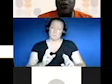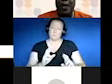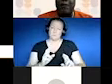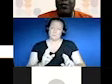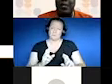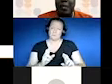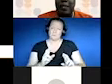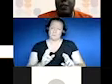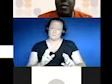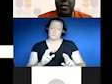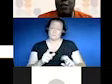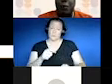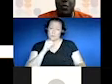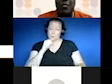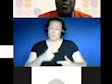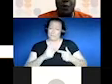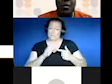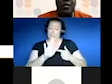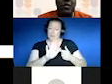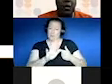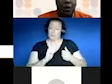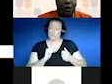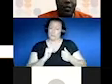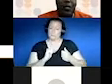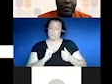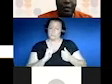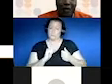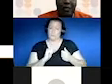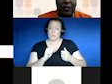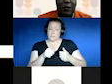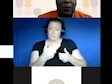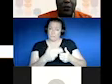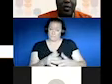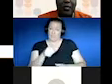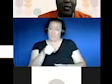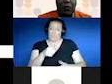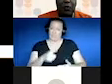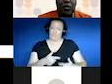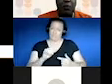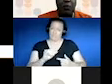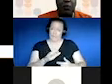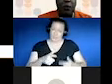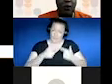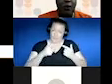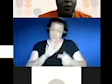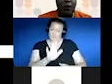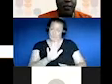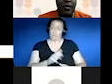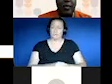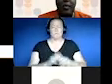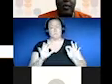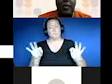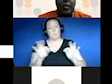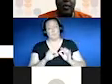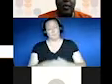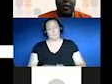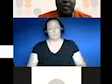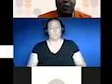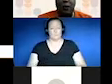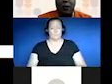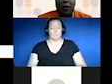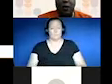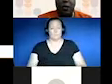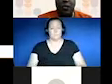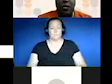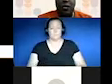that you haven't lived and that your participant is currently living. So that's a really important part of that. And I think,